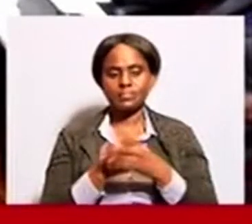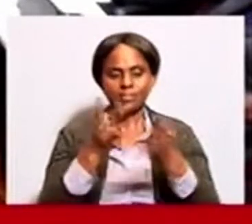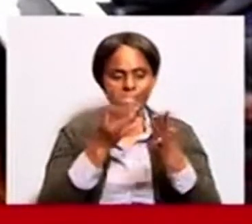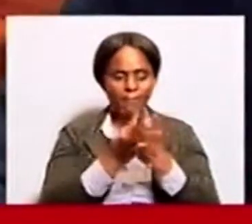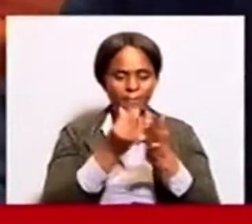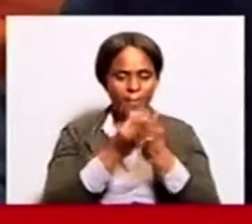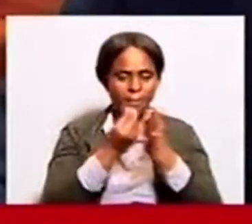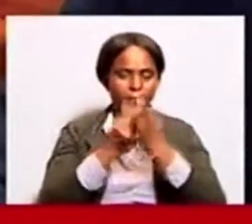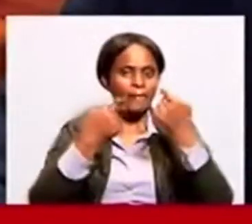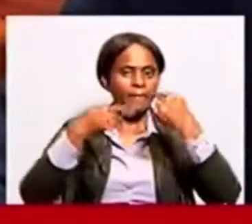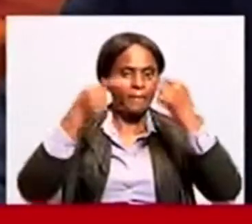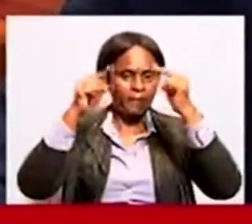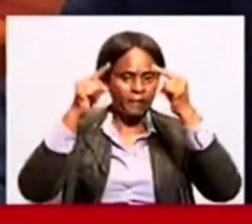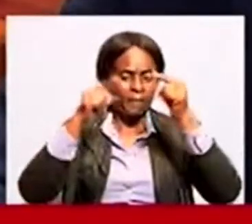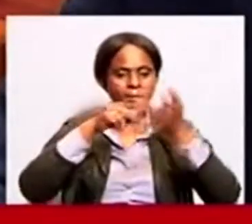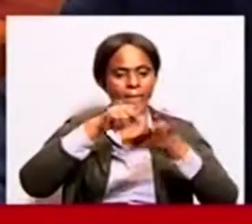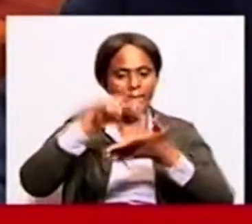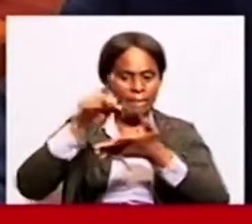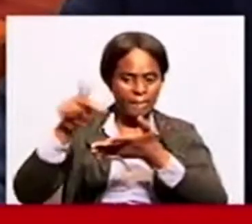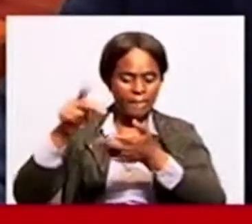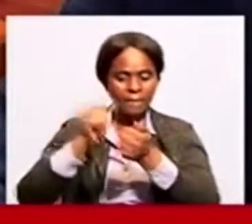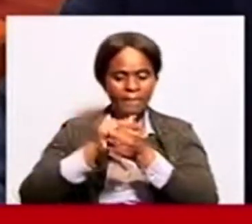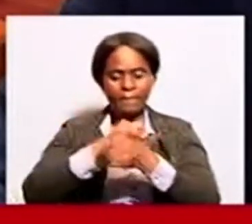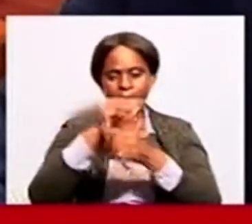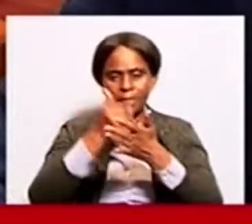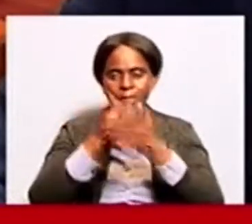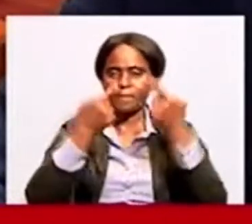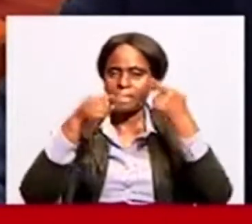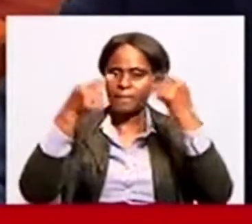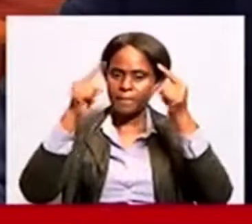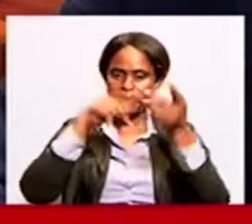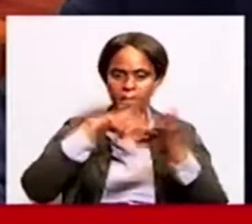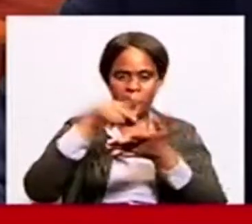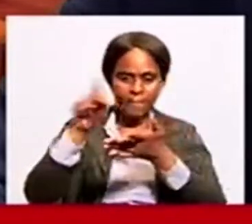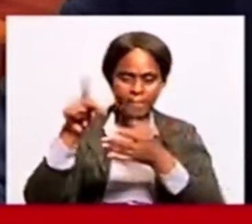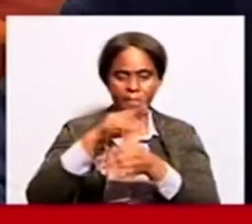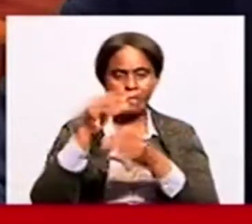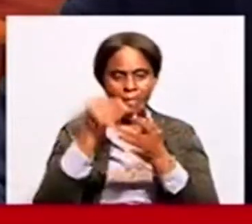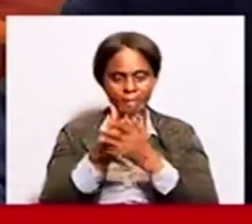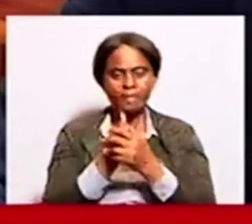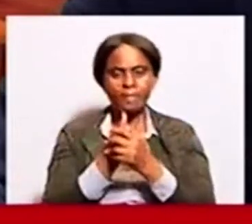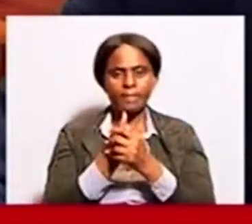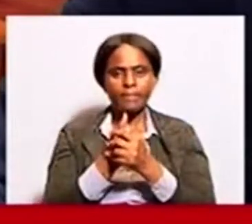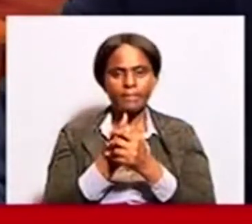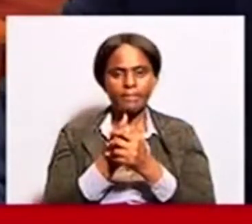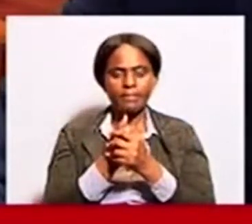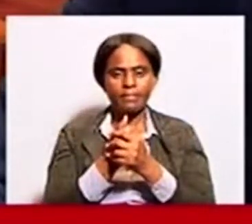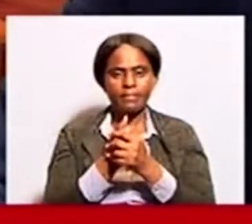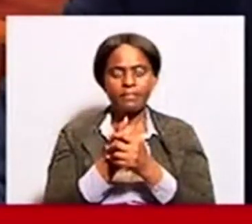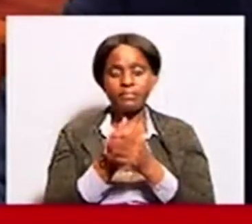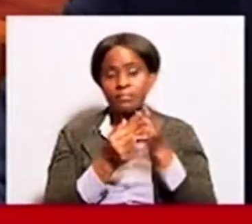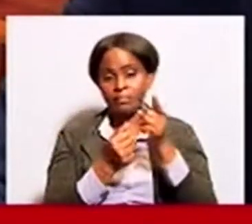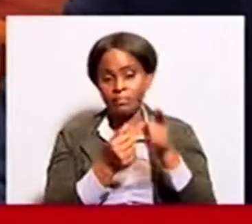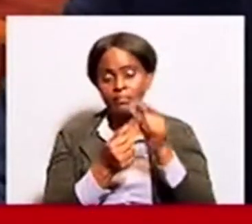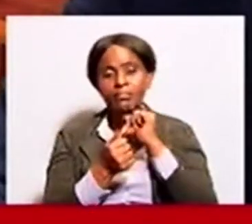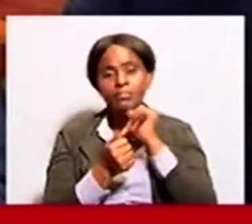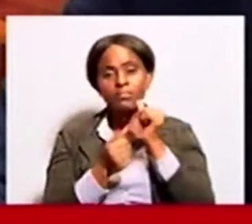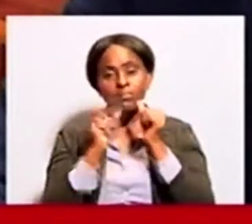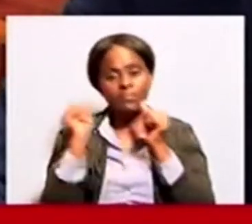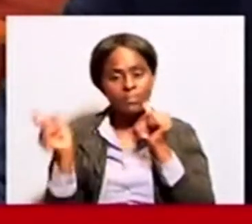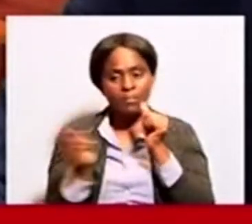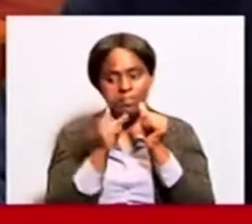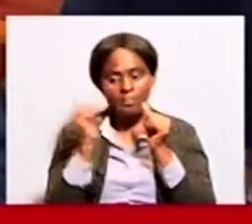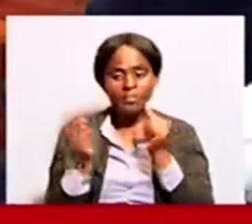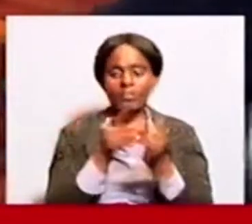financial progress payment and the physical progress payment tallying, it is not always the case